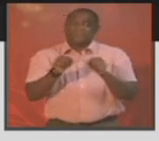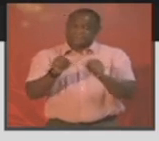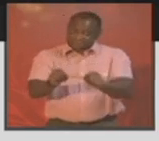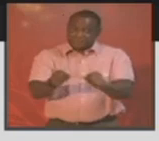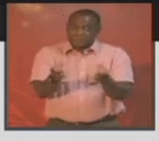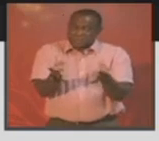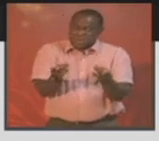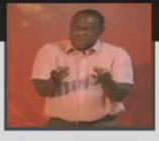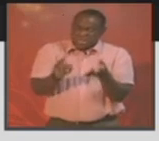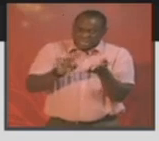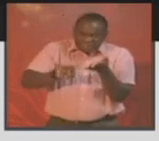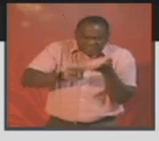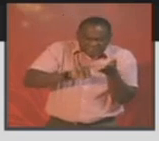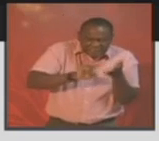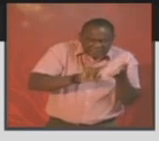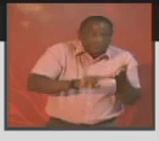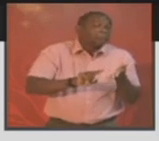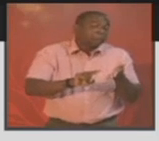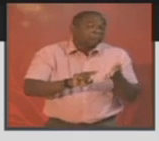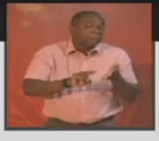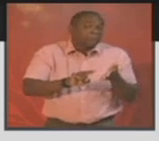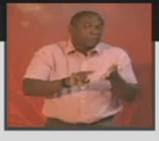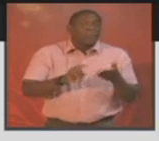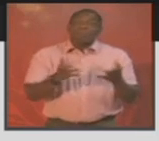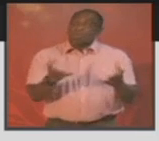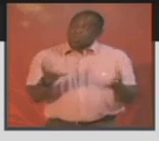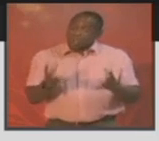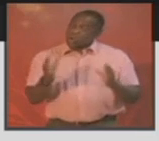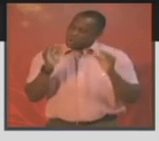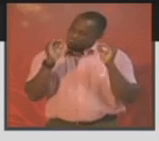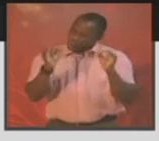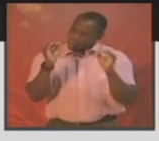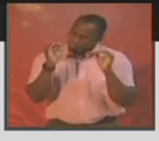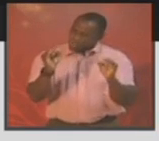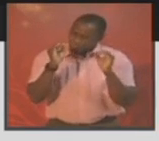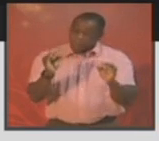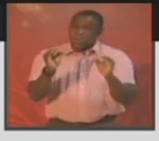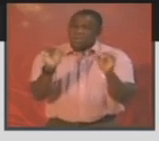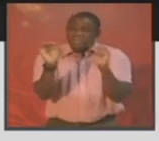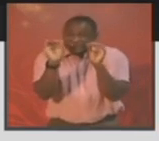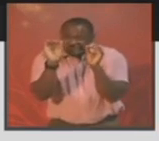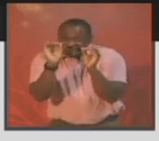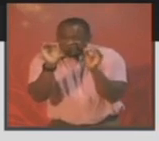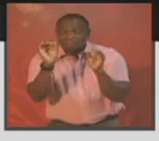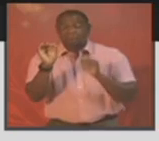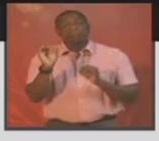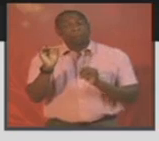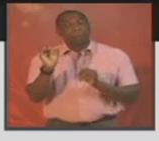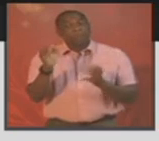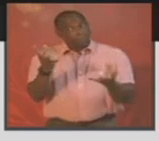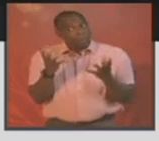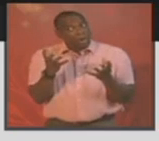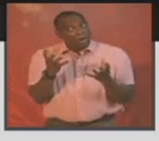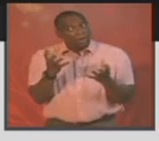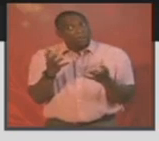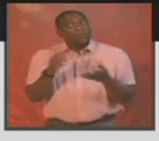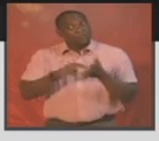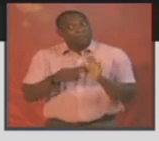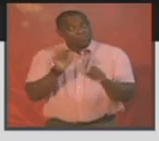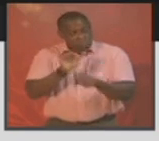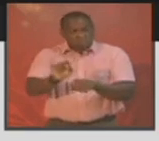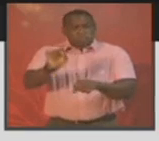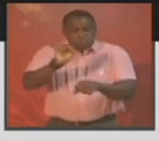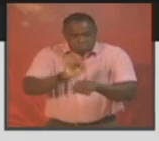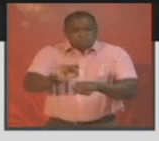to get back to having no cases at all. That's going to take some work, and we're working hard at it alongside the county